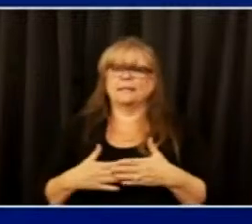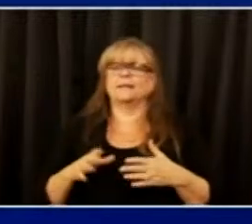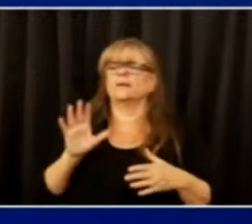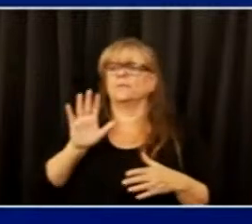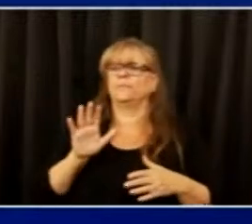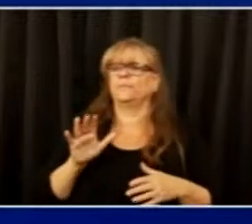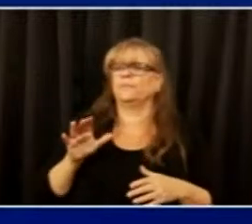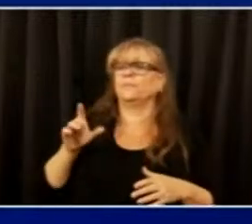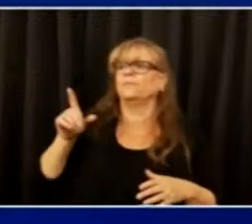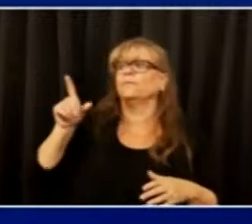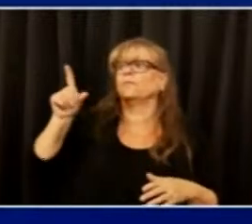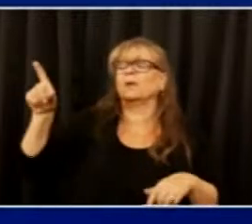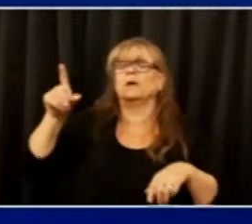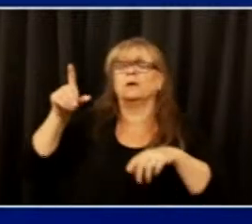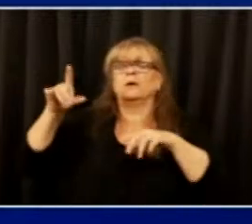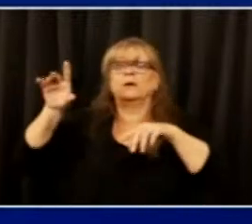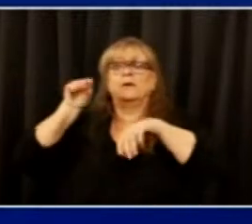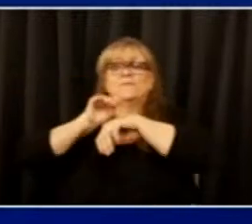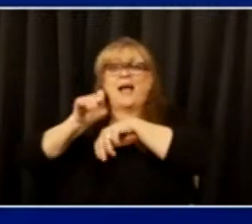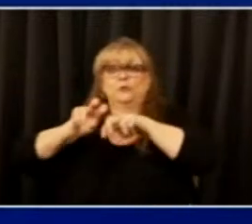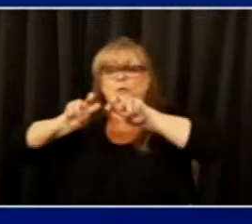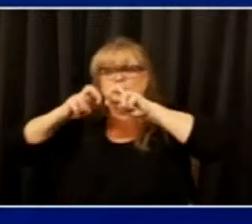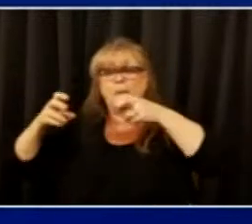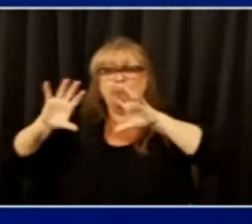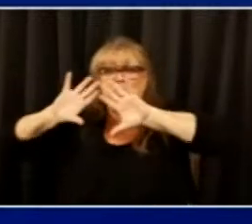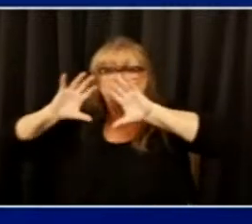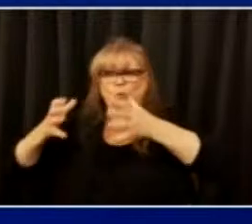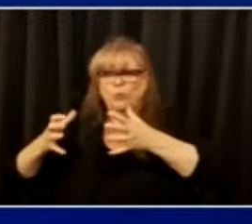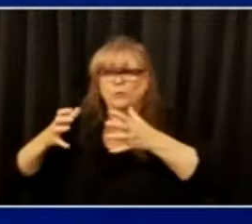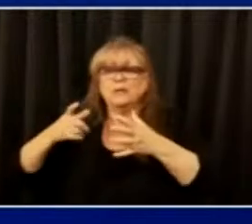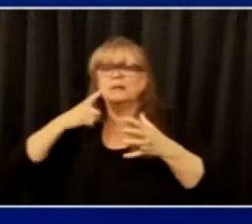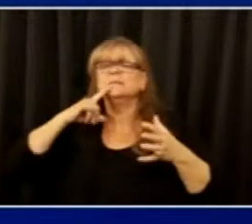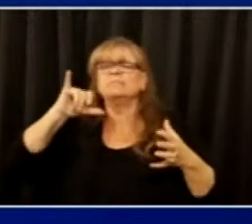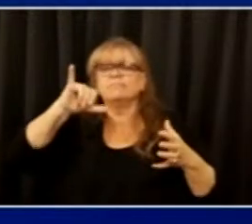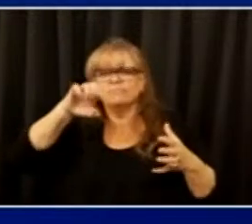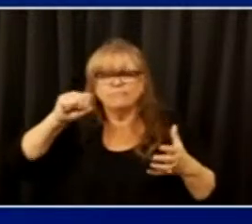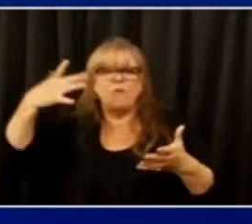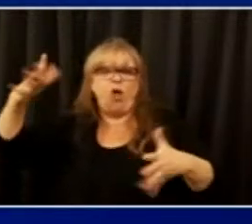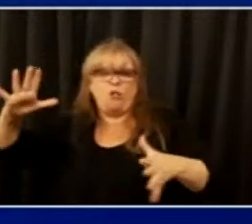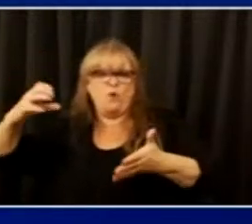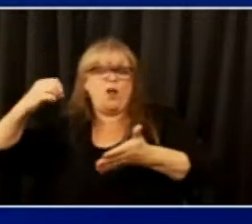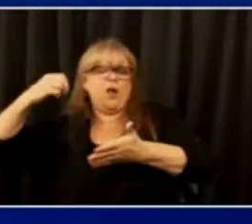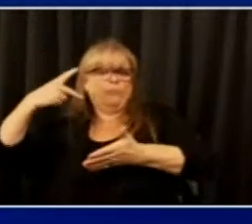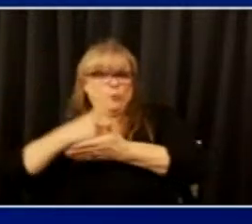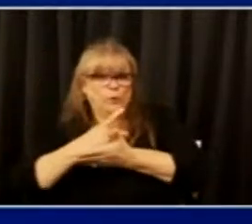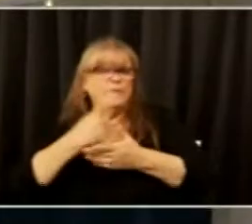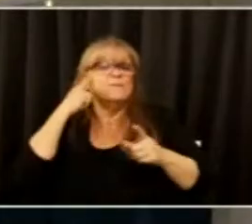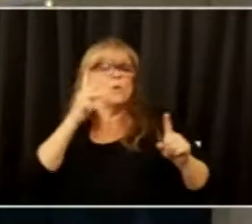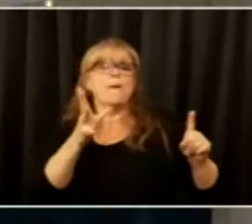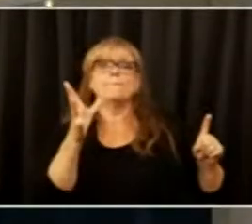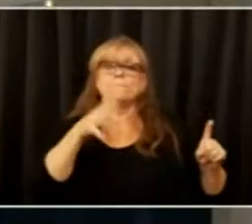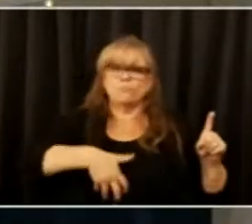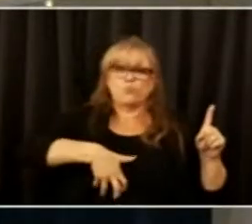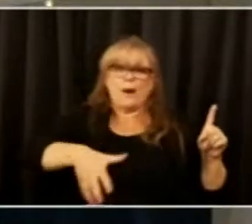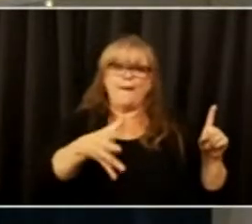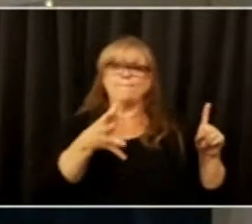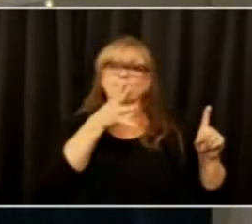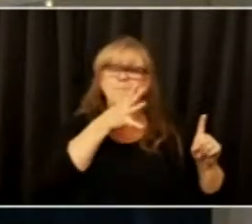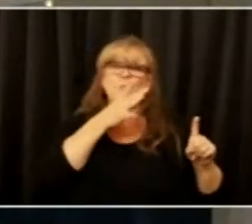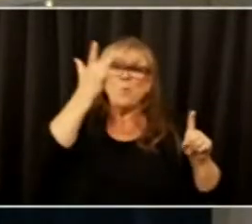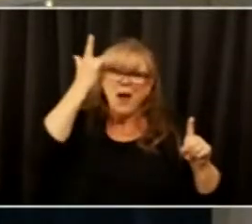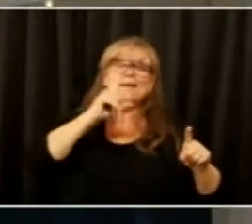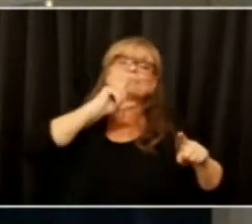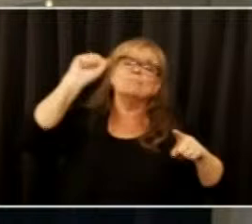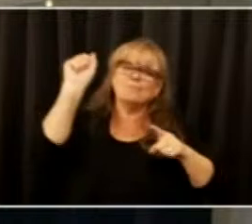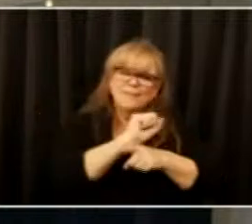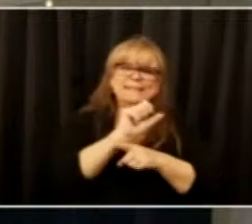Immunization Practices has also endorsed this as a very safe thing to do for pregnant women. Thank you, Dr. Rao and Dr. France. I know that many